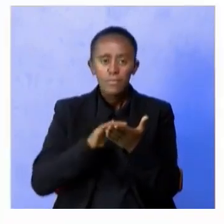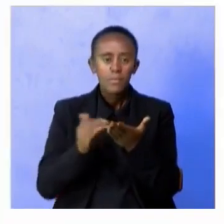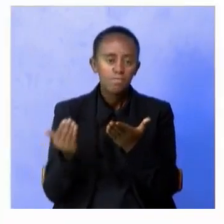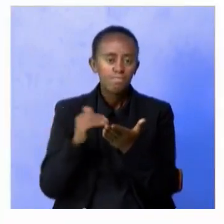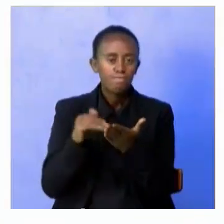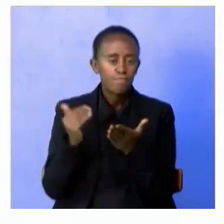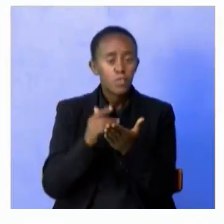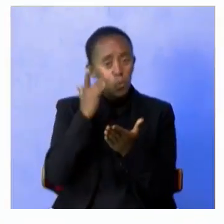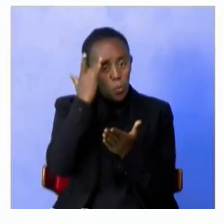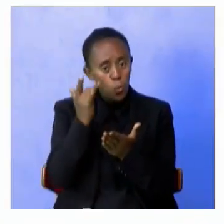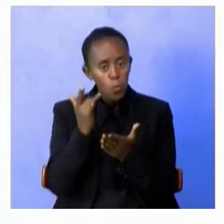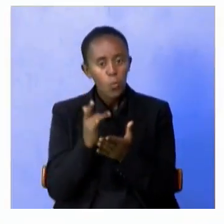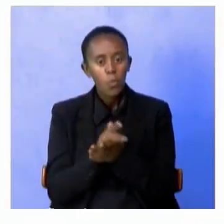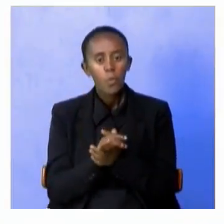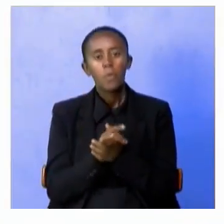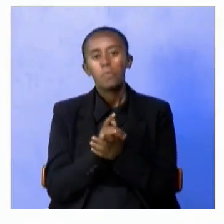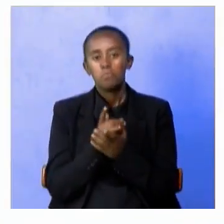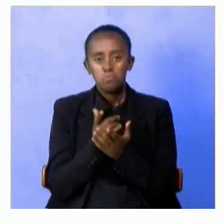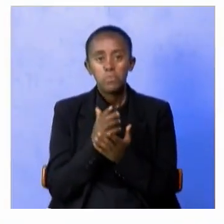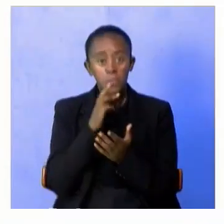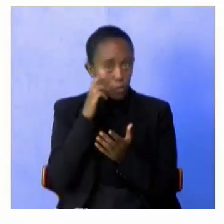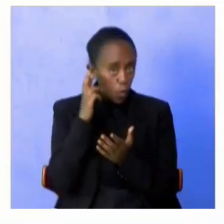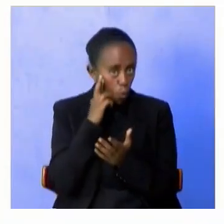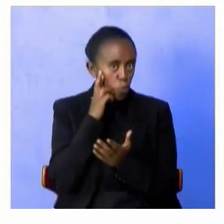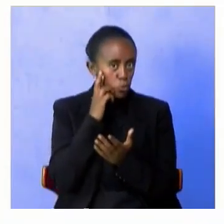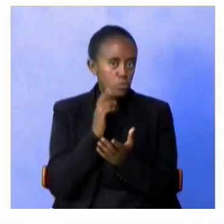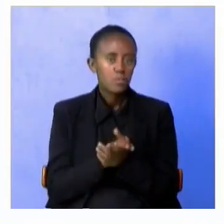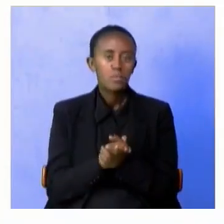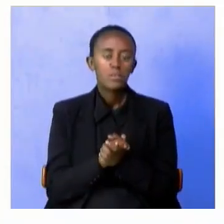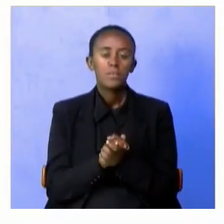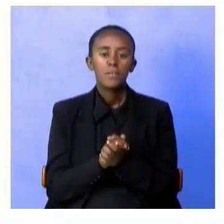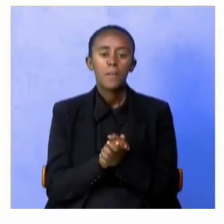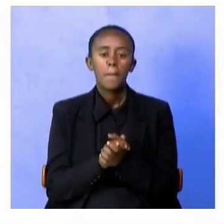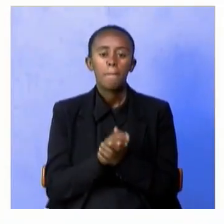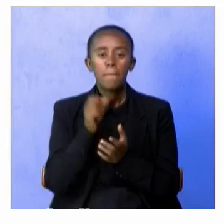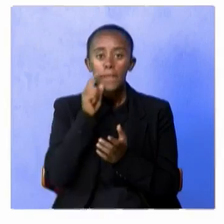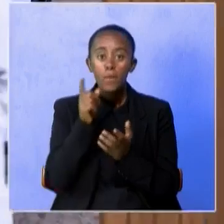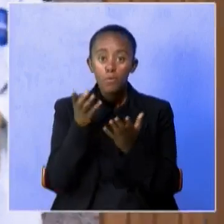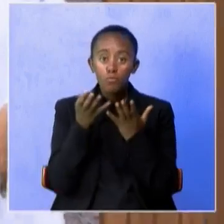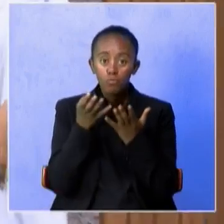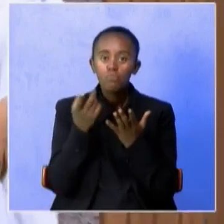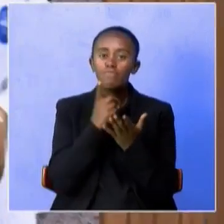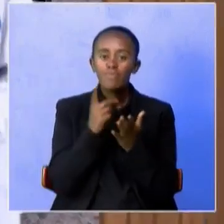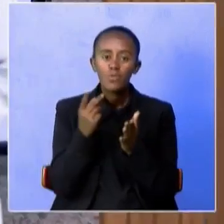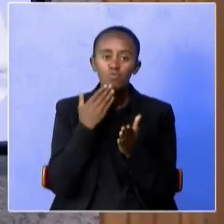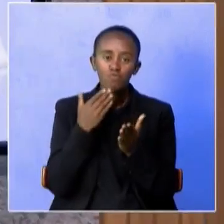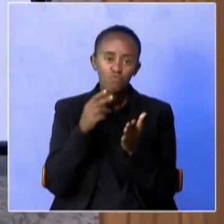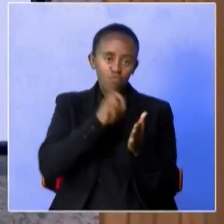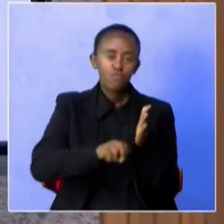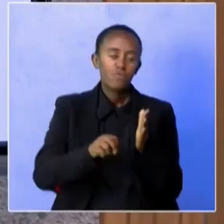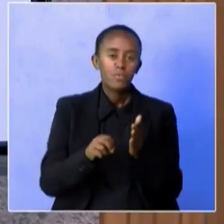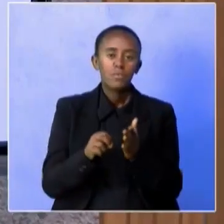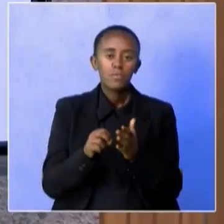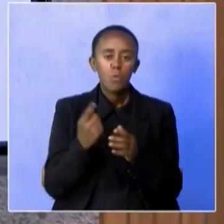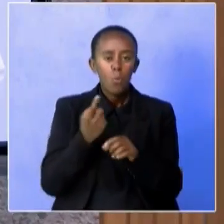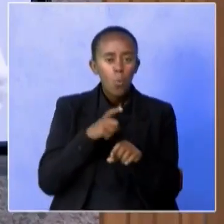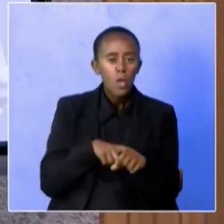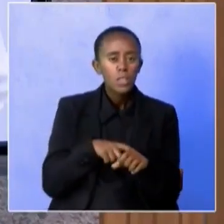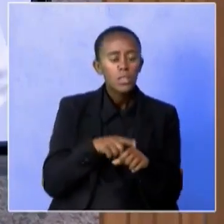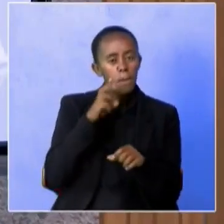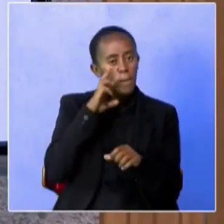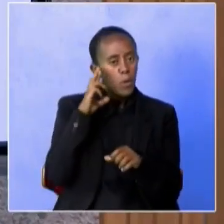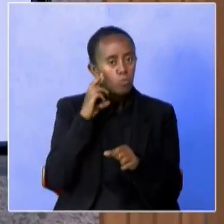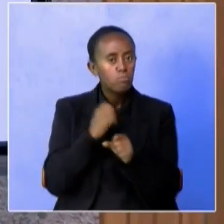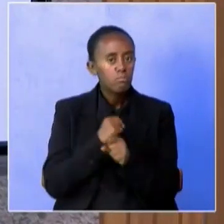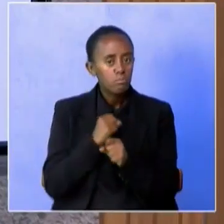Why? Why? Again, because he wants to get a good grade. So always when you're doing